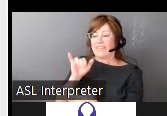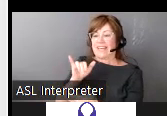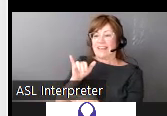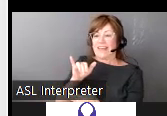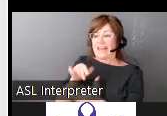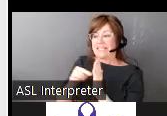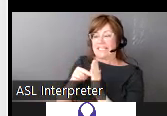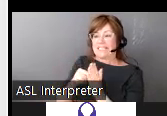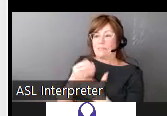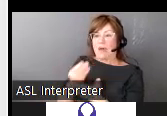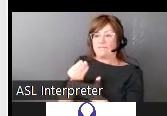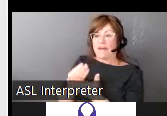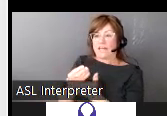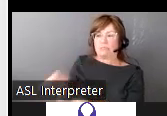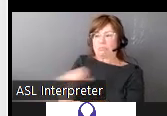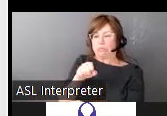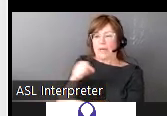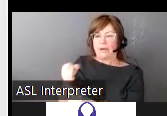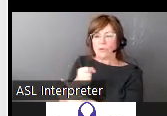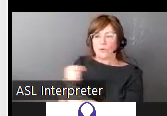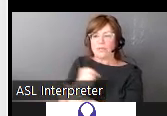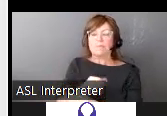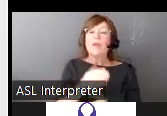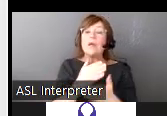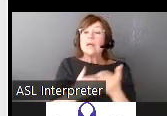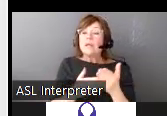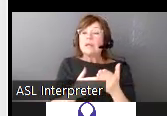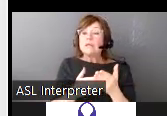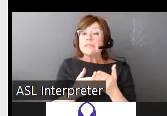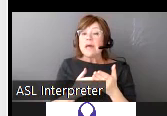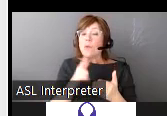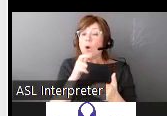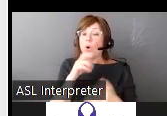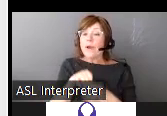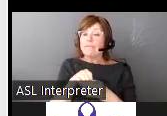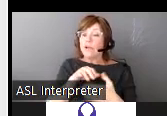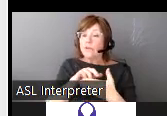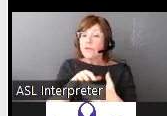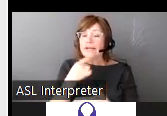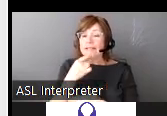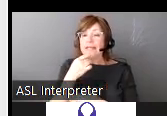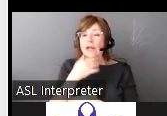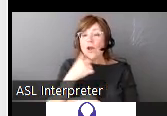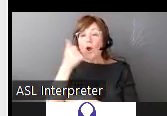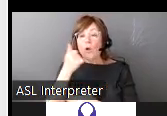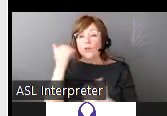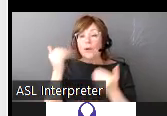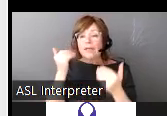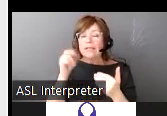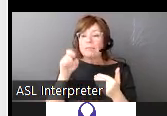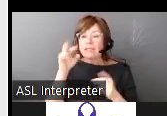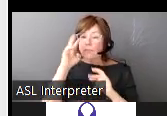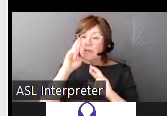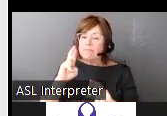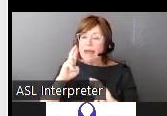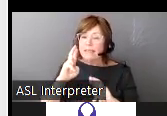abuse. Nevertheless, some participants stress that older adults should respect the boundary between them and their